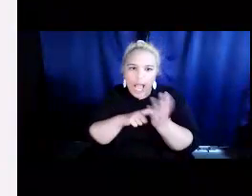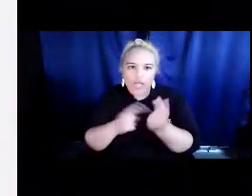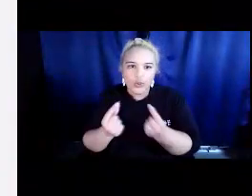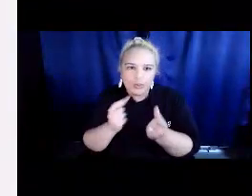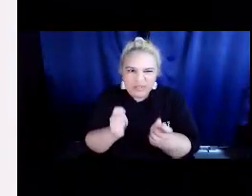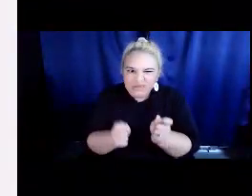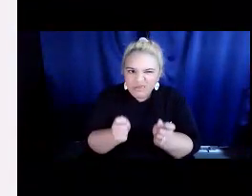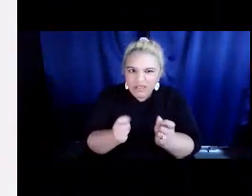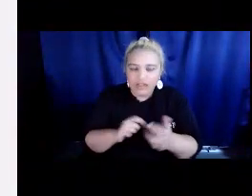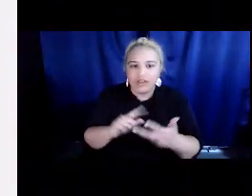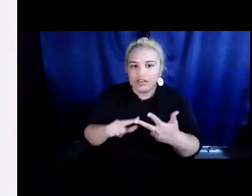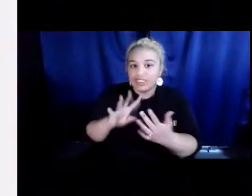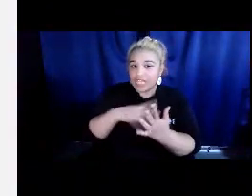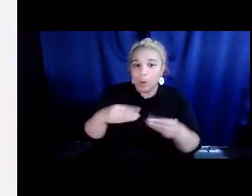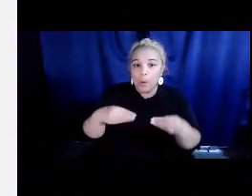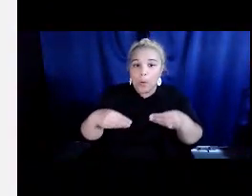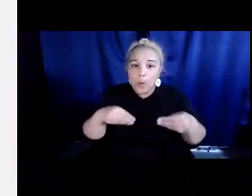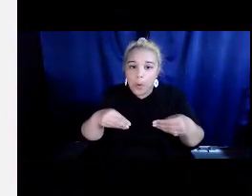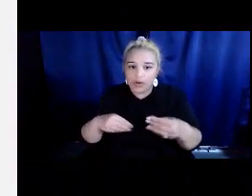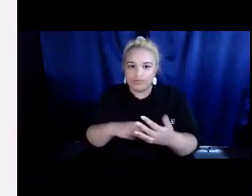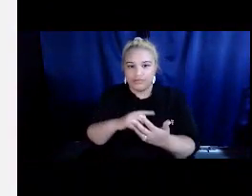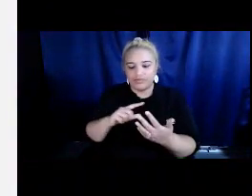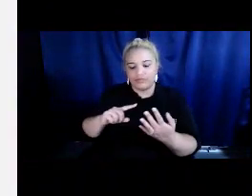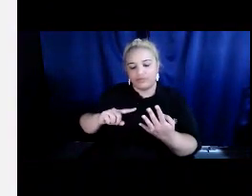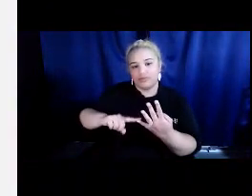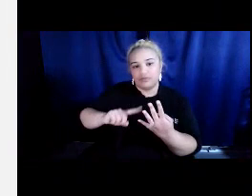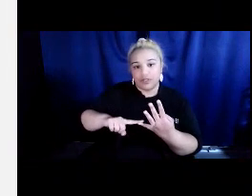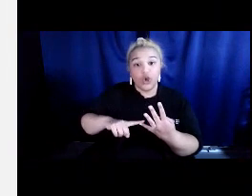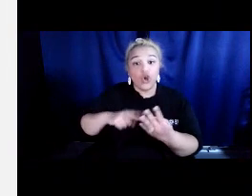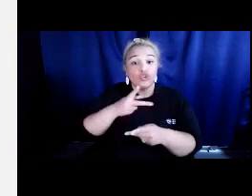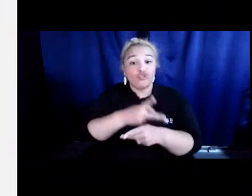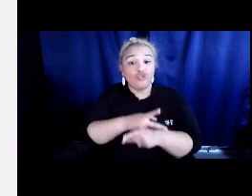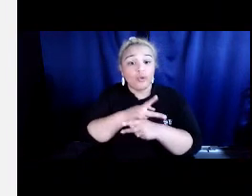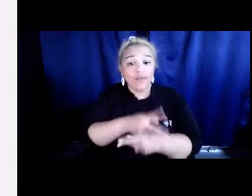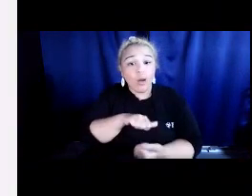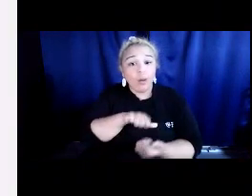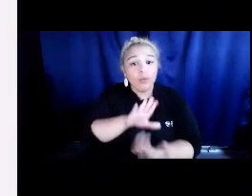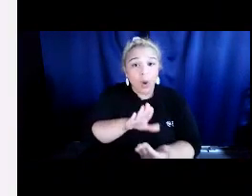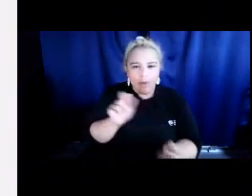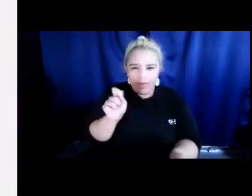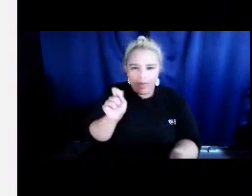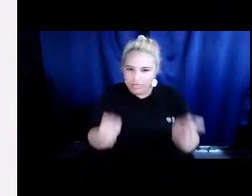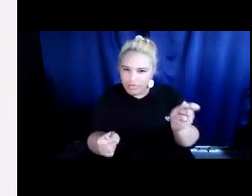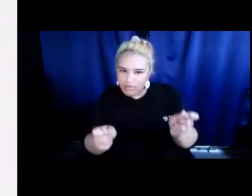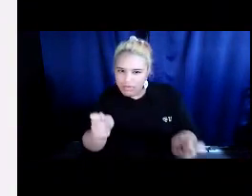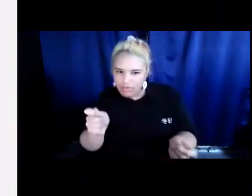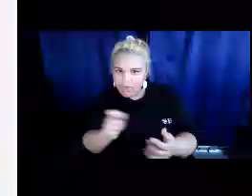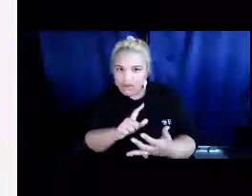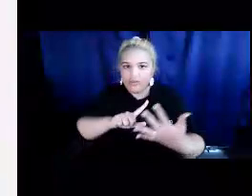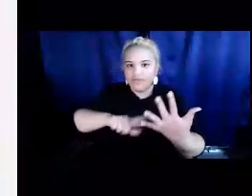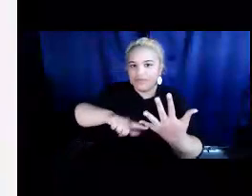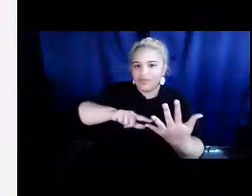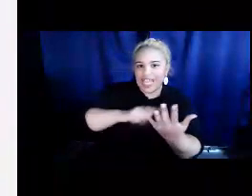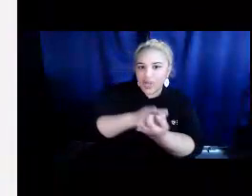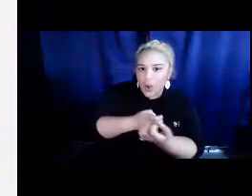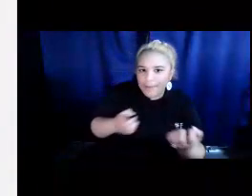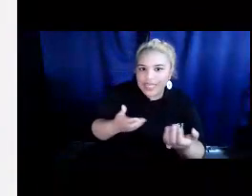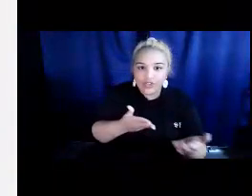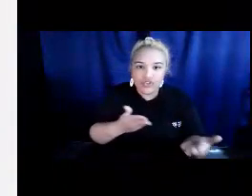and services, modifying policies, and finally, providing reassignment.